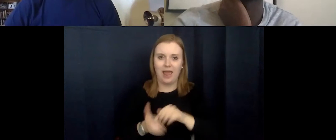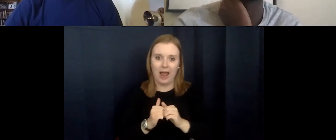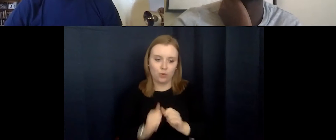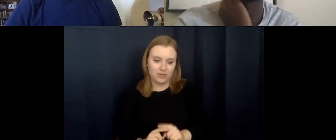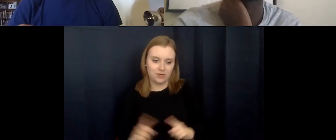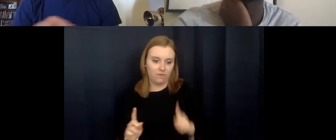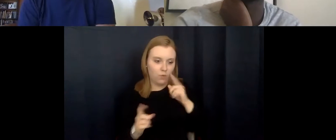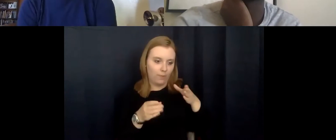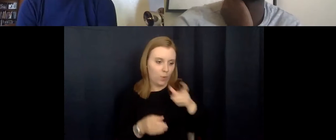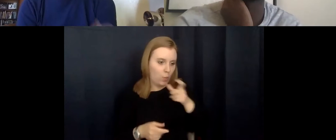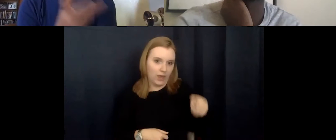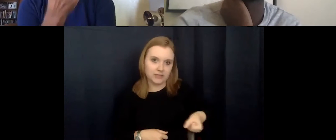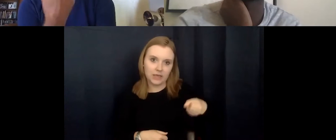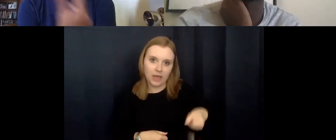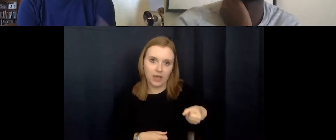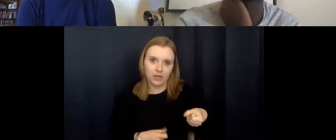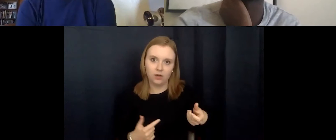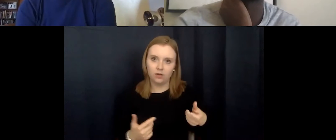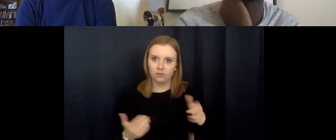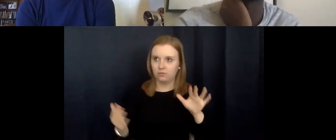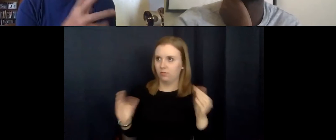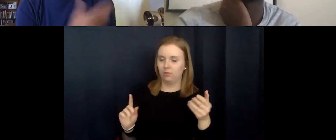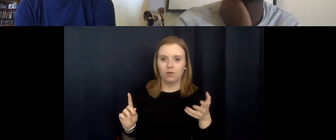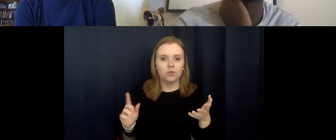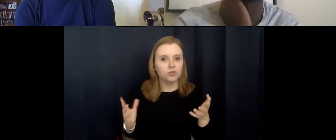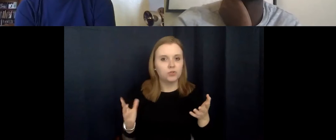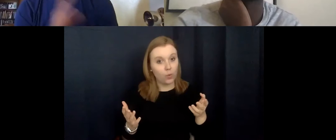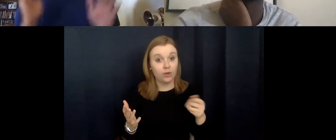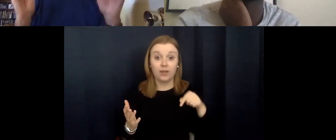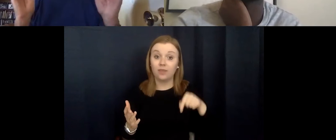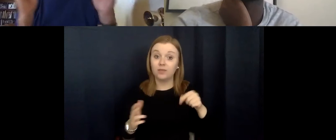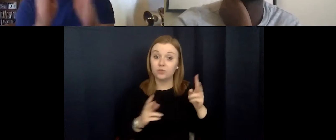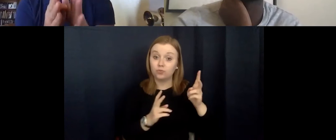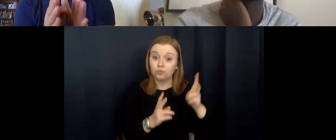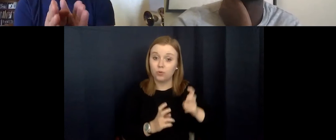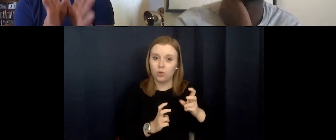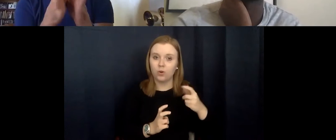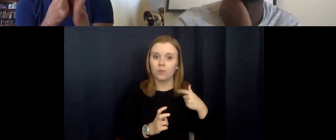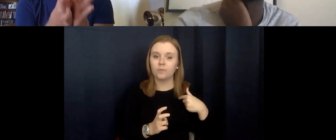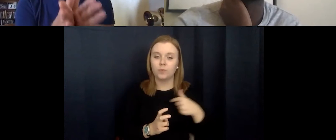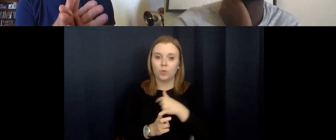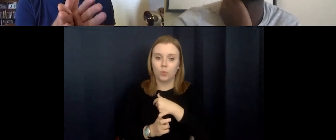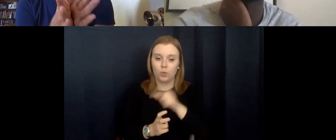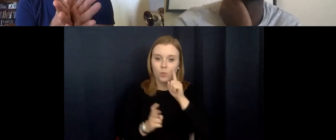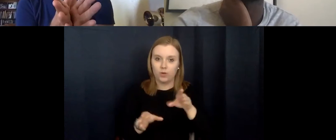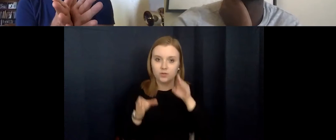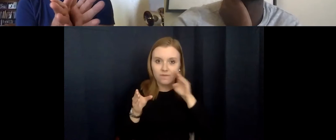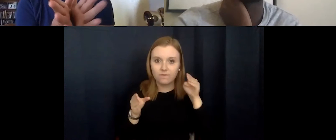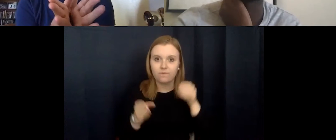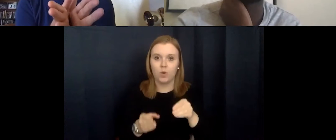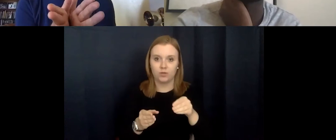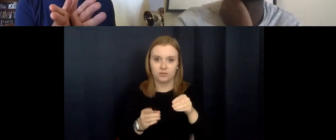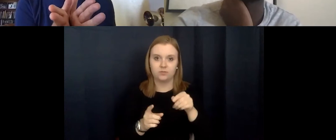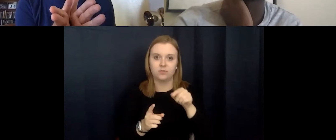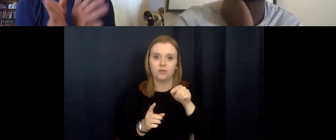a cane? And in this recording, we sort of really foregrounded Gerald's experience as